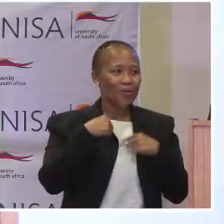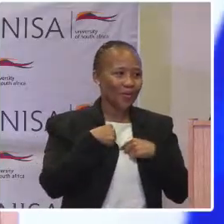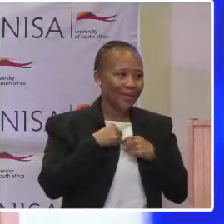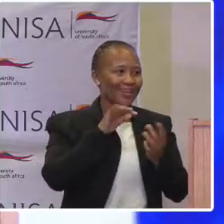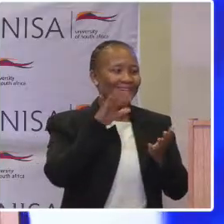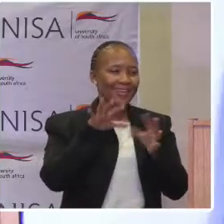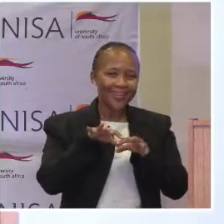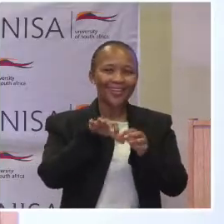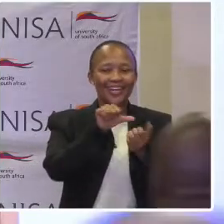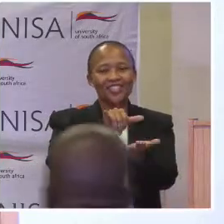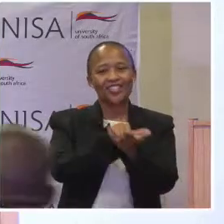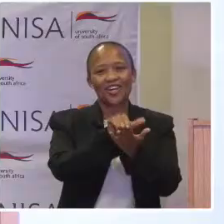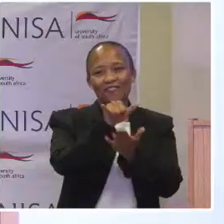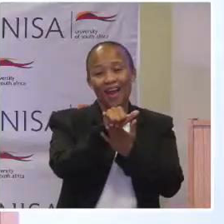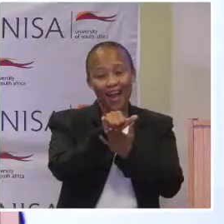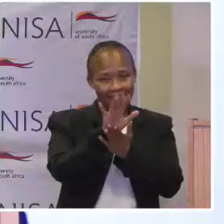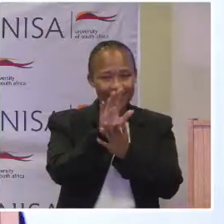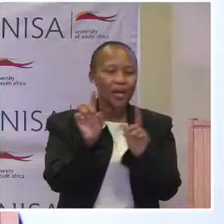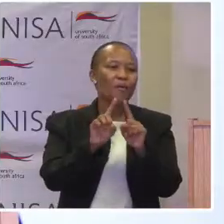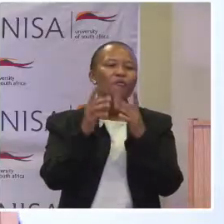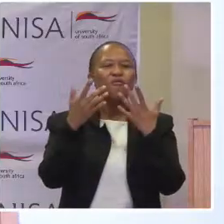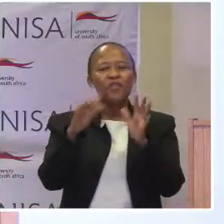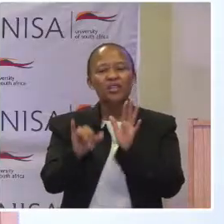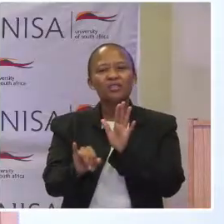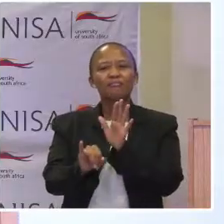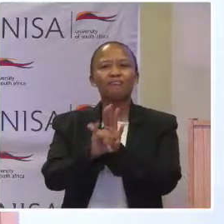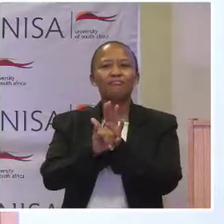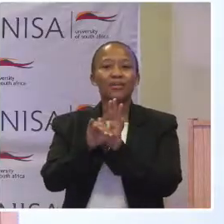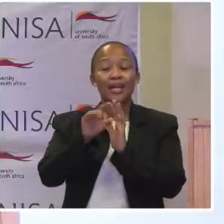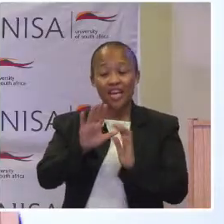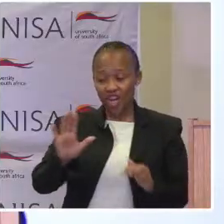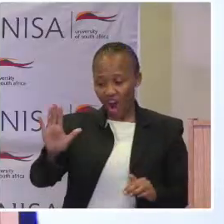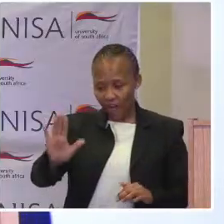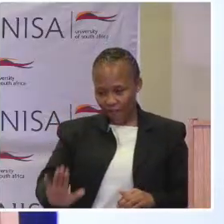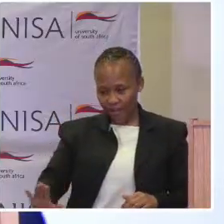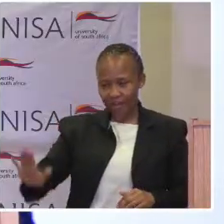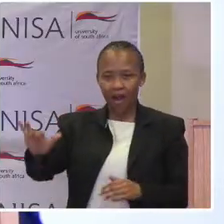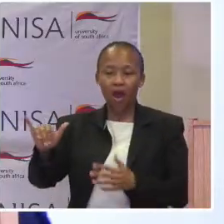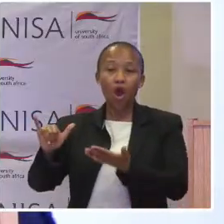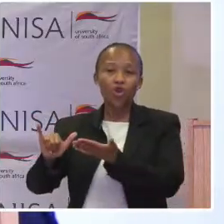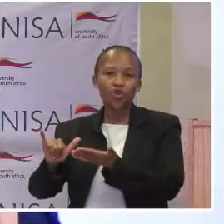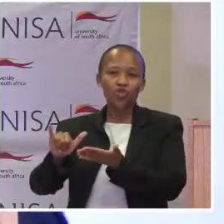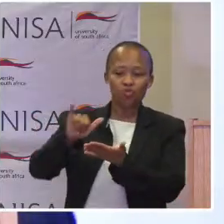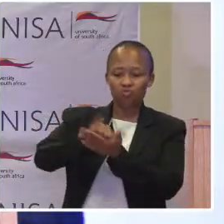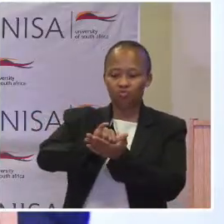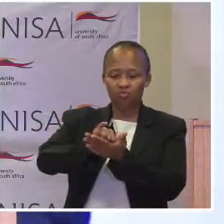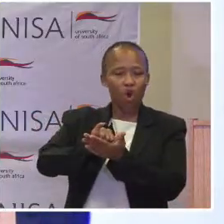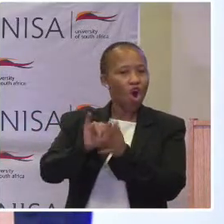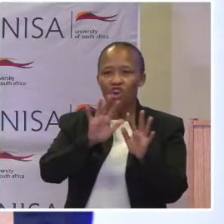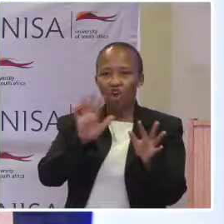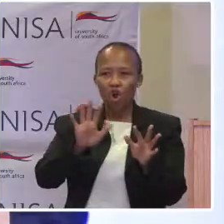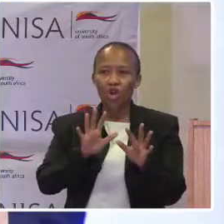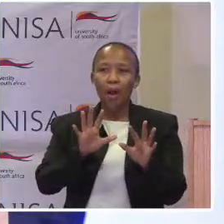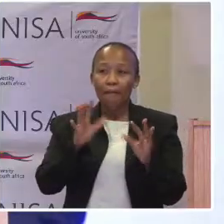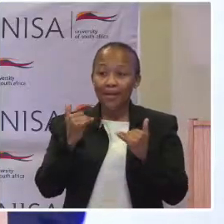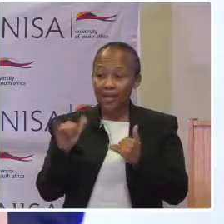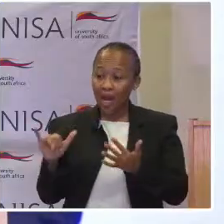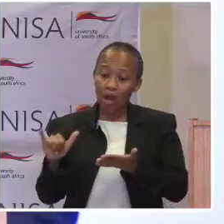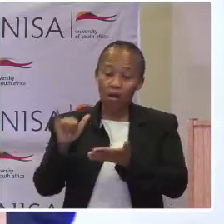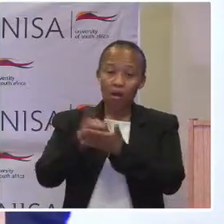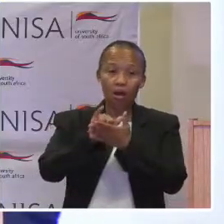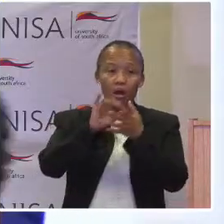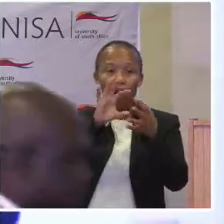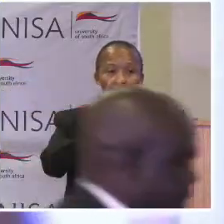fillings. But you did indicate that in Africa, whether you catch flights or not, the long connecting hours will take you back to